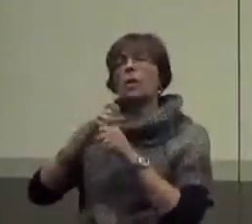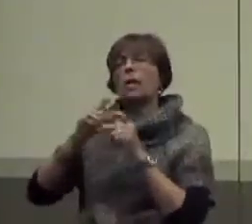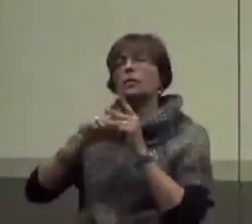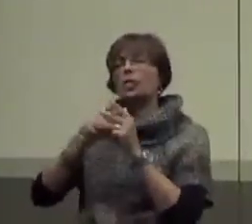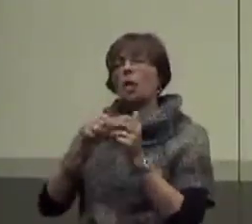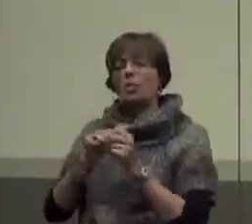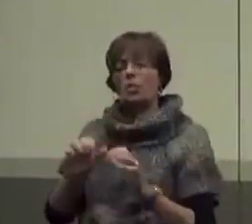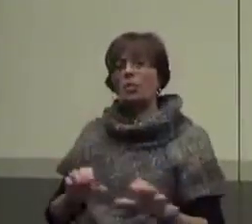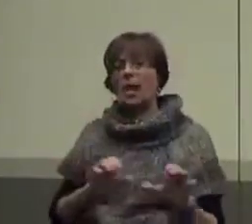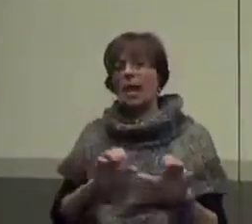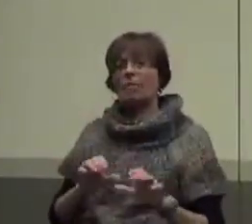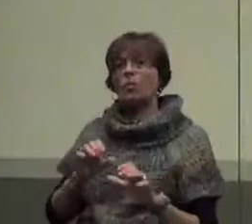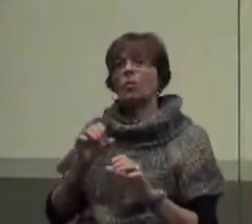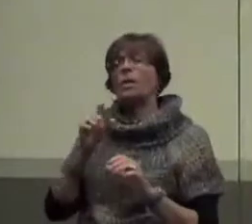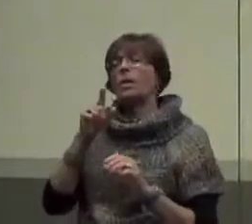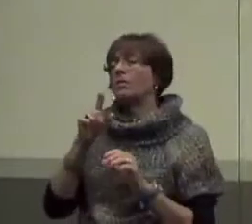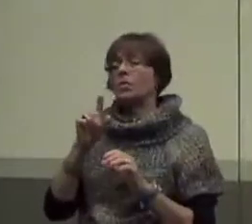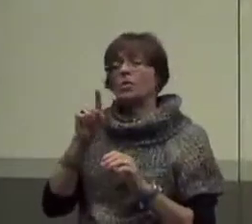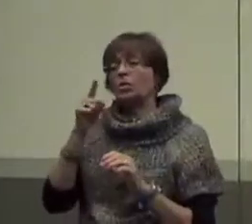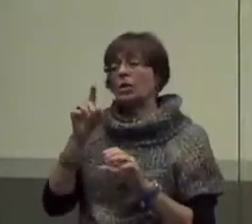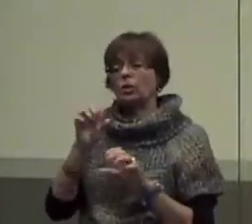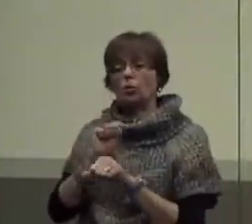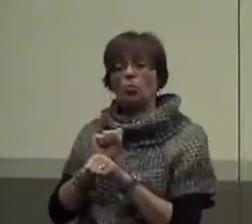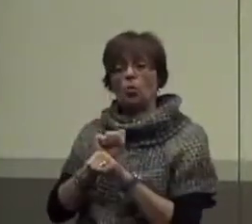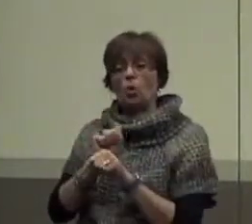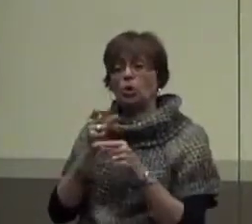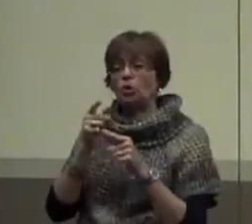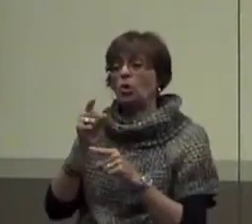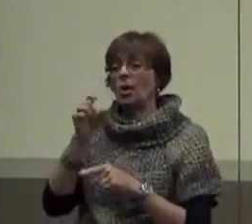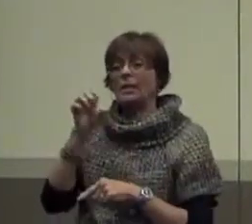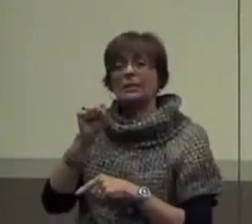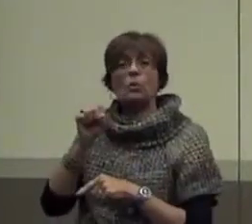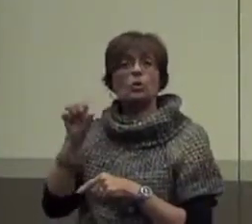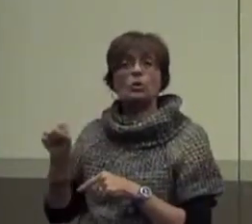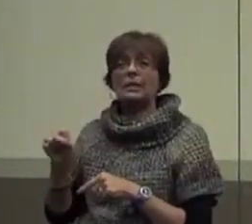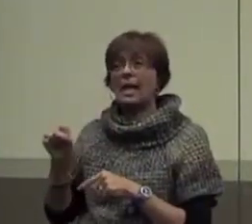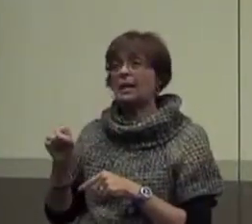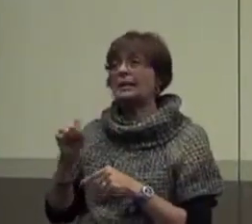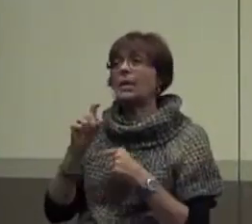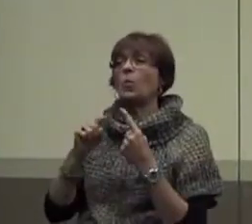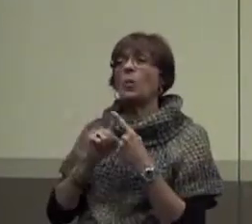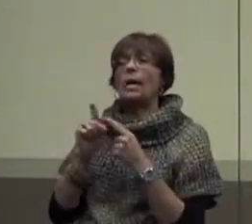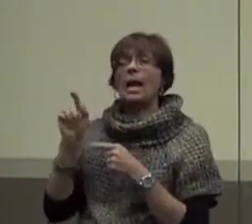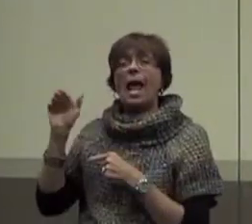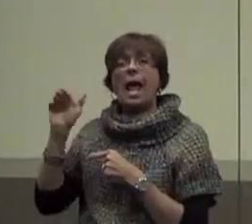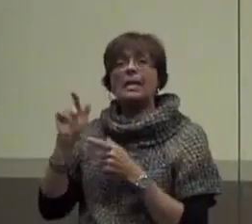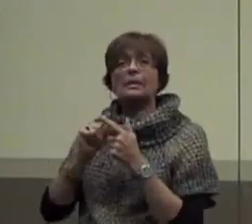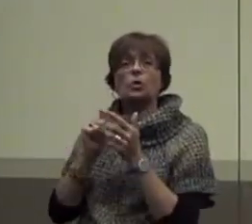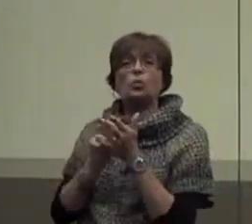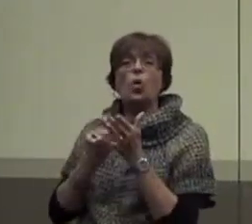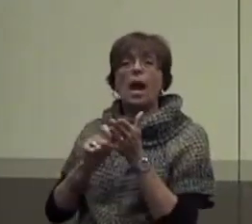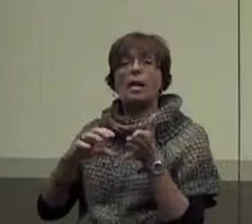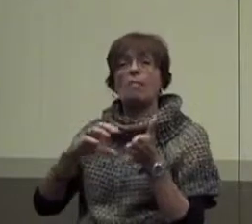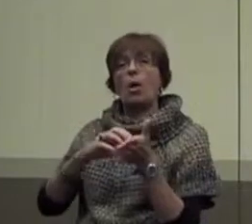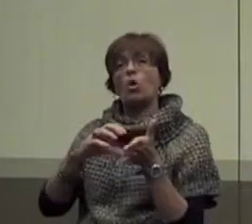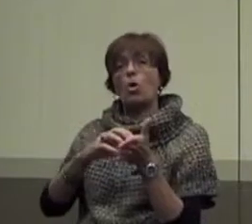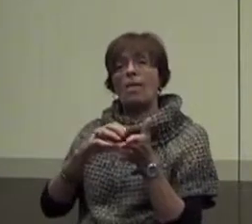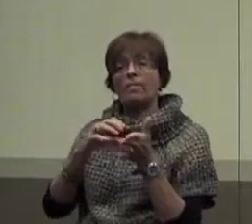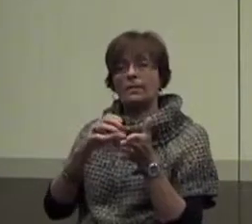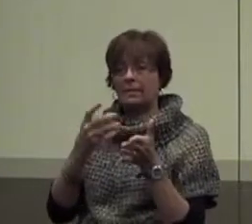with the behavior. Refuses to do work during social studies, when she's asked to write paragraphs,